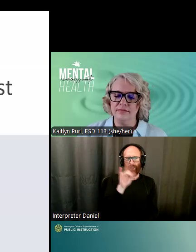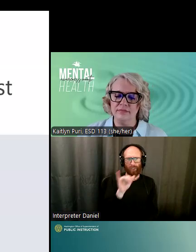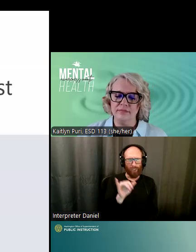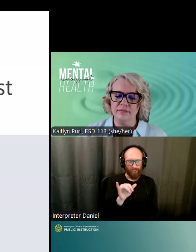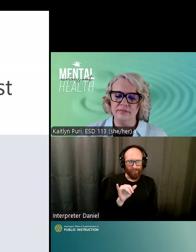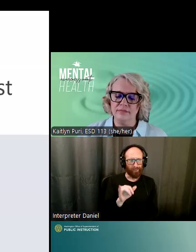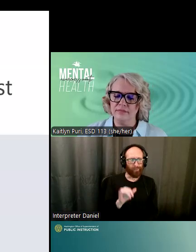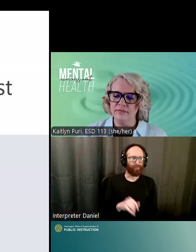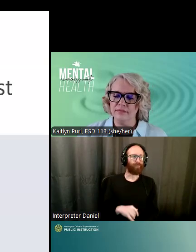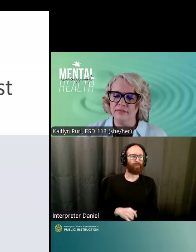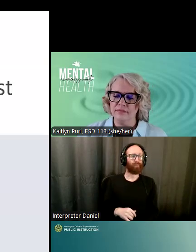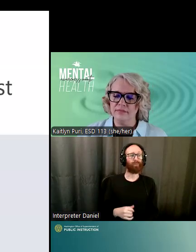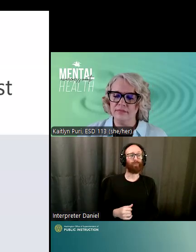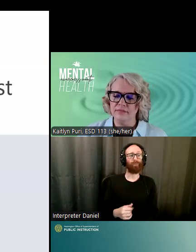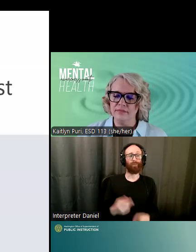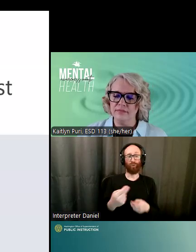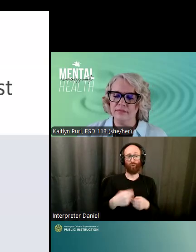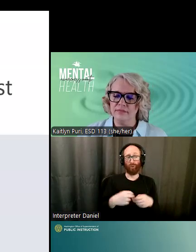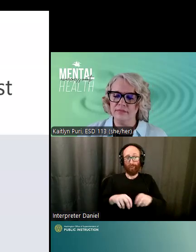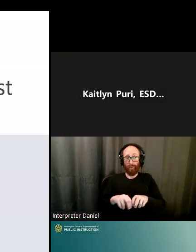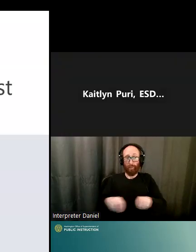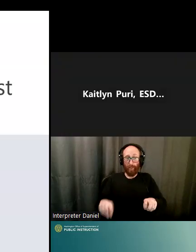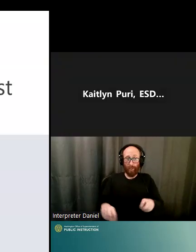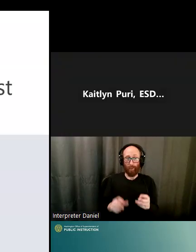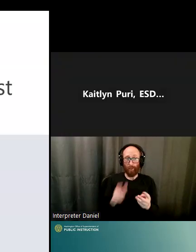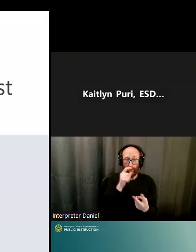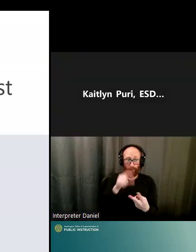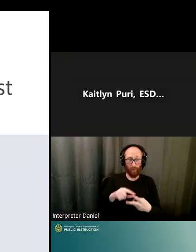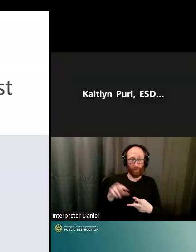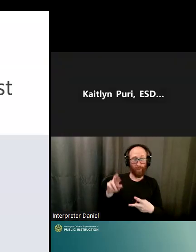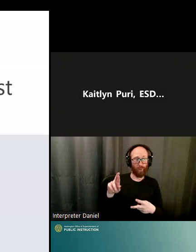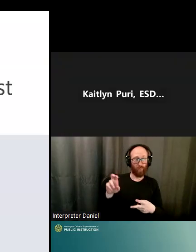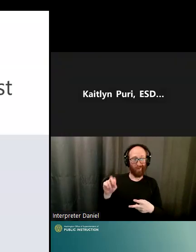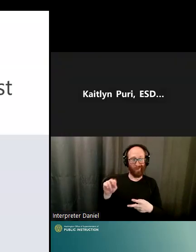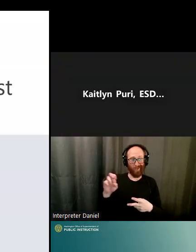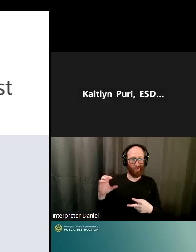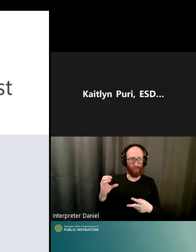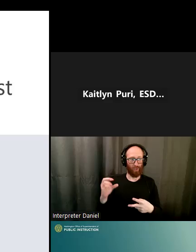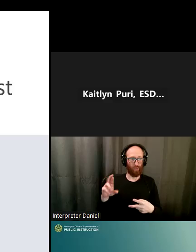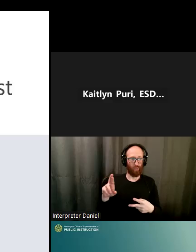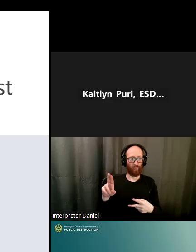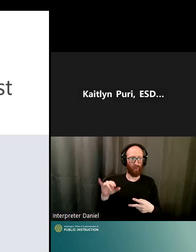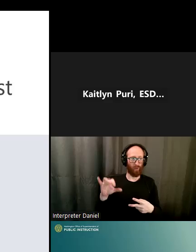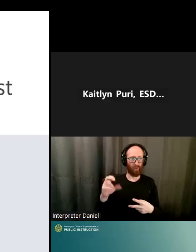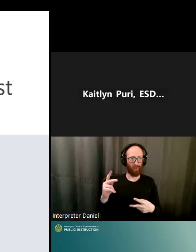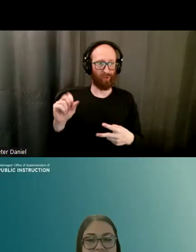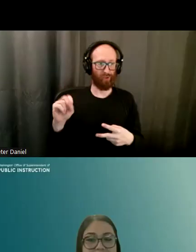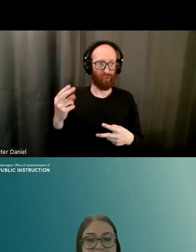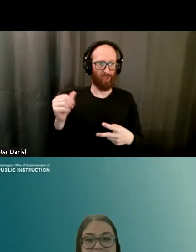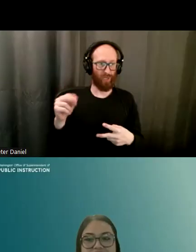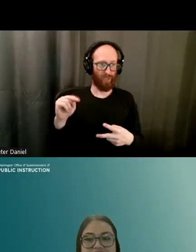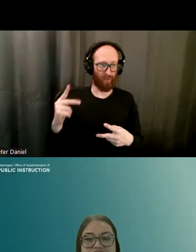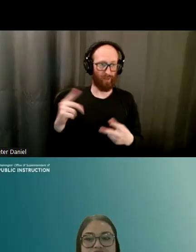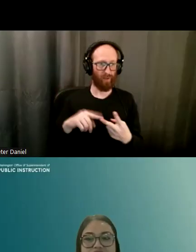And joining us for our panel are Renee Cruikshank and Mabel